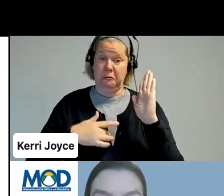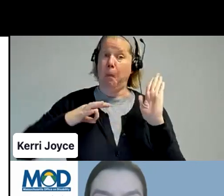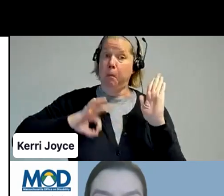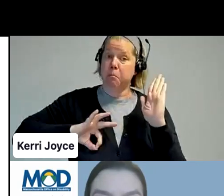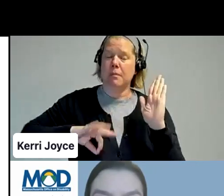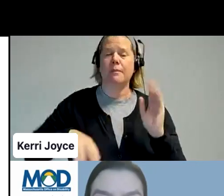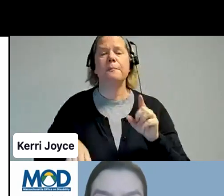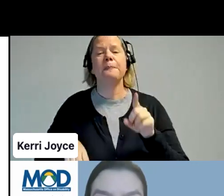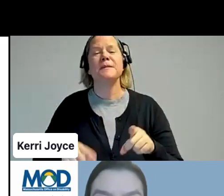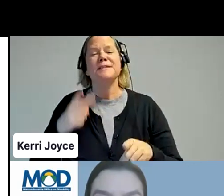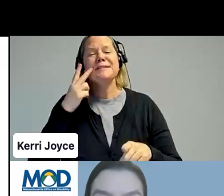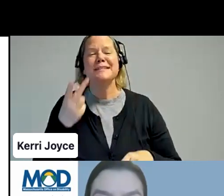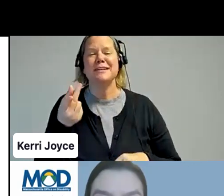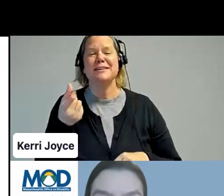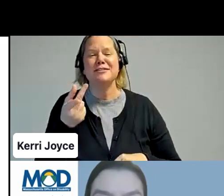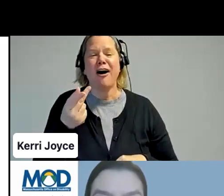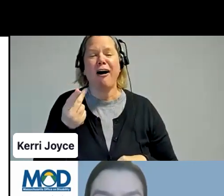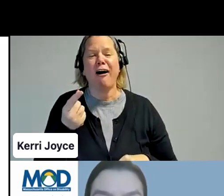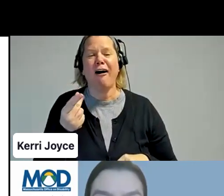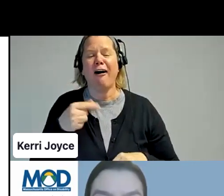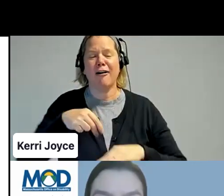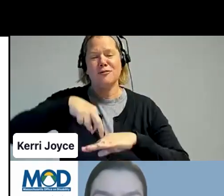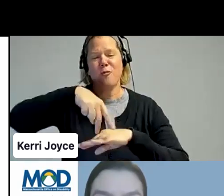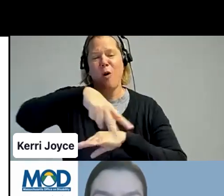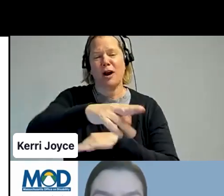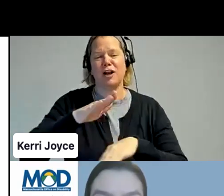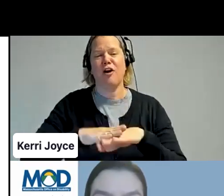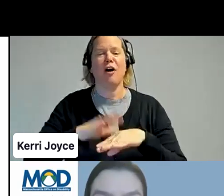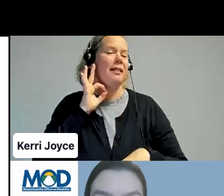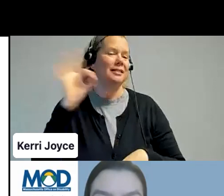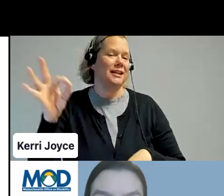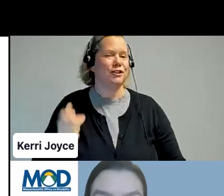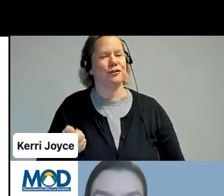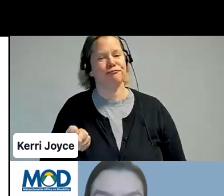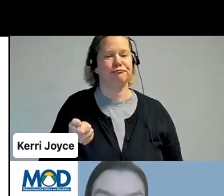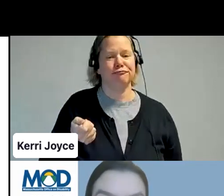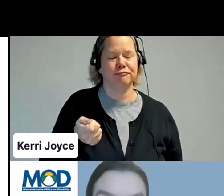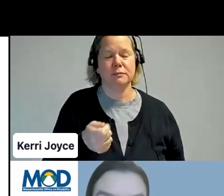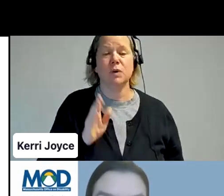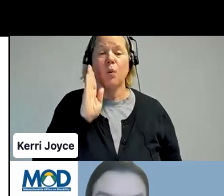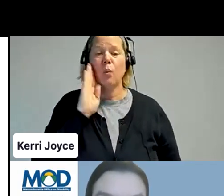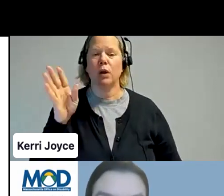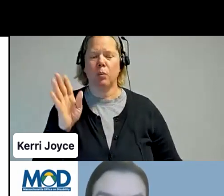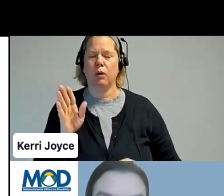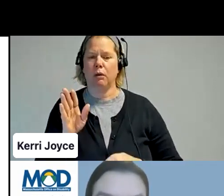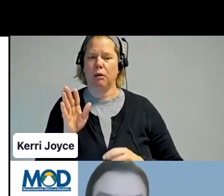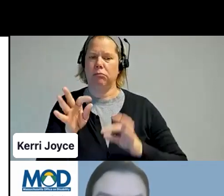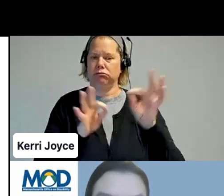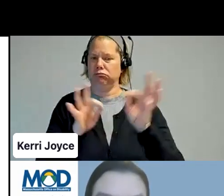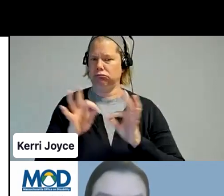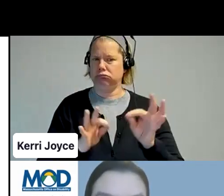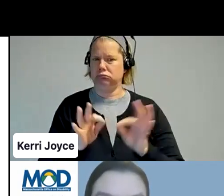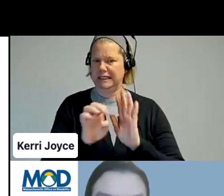of a dog walking through a store on a leash. And we're going to talk through just one of those examples. Camille is